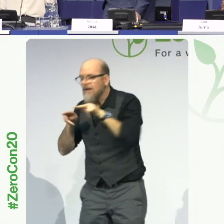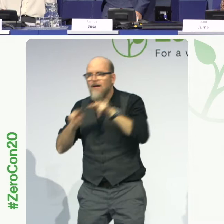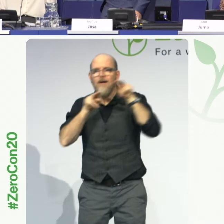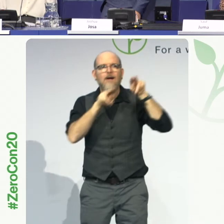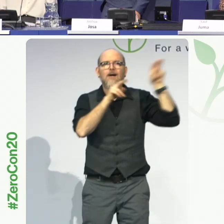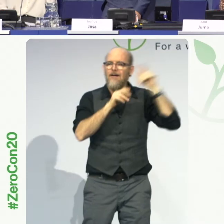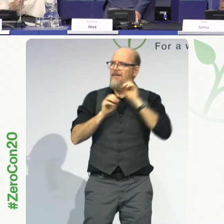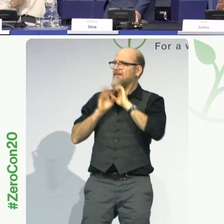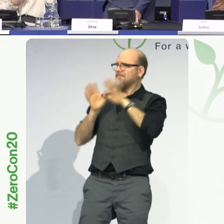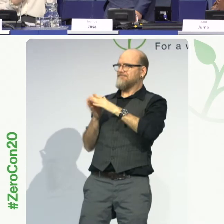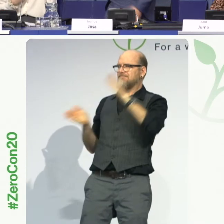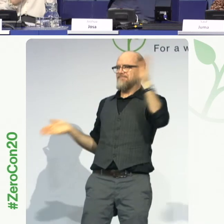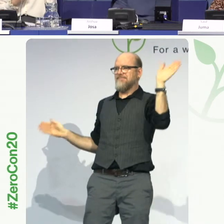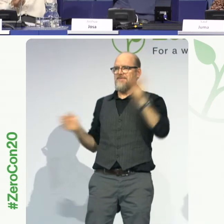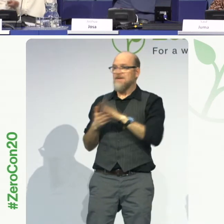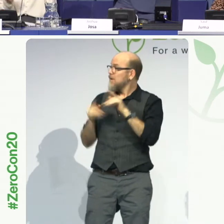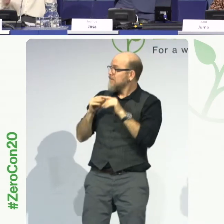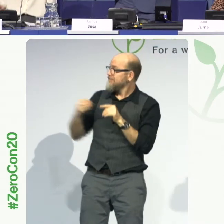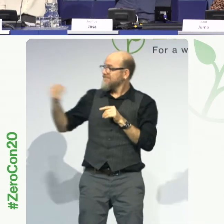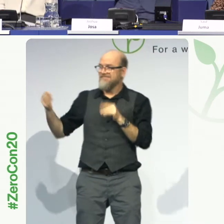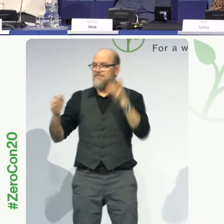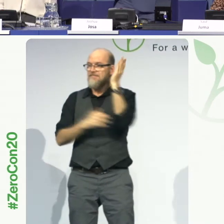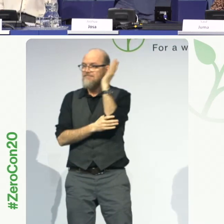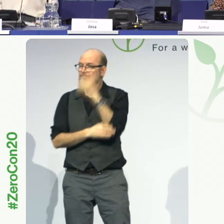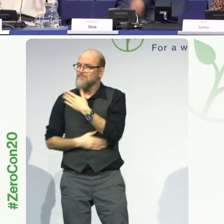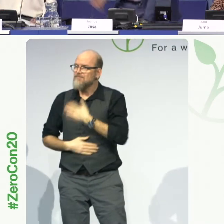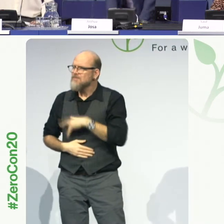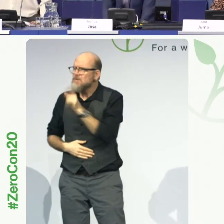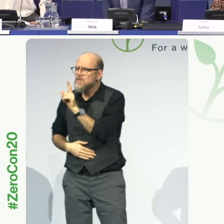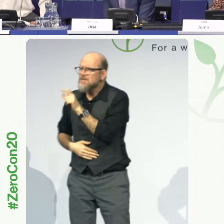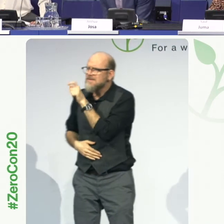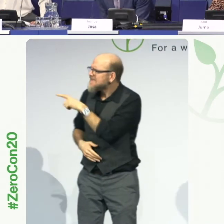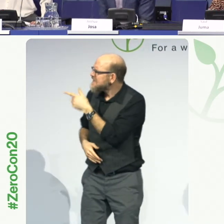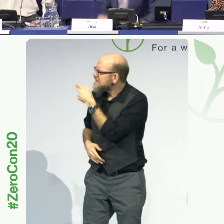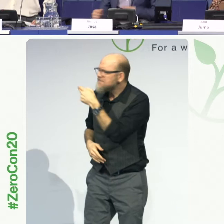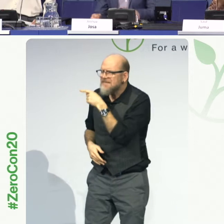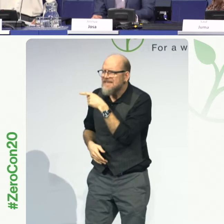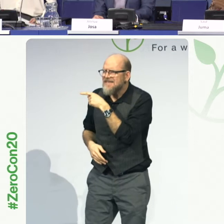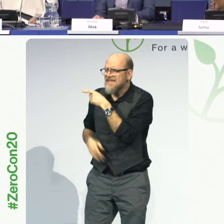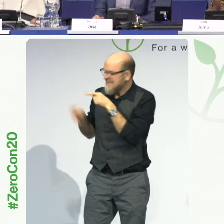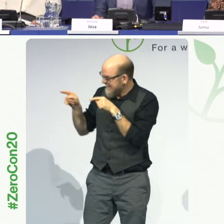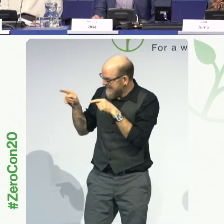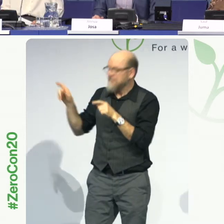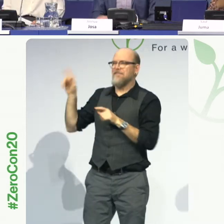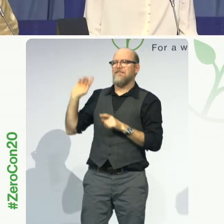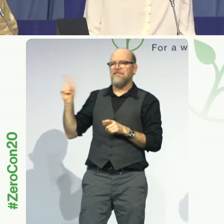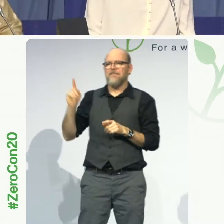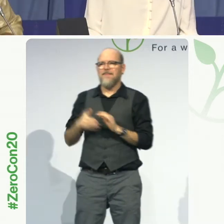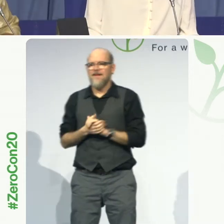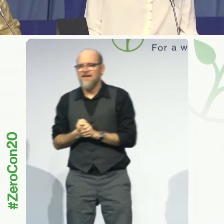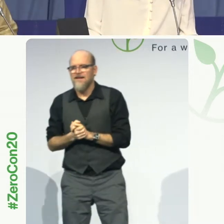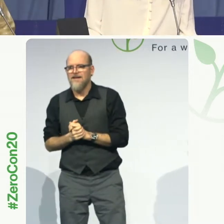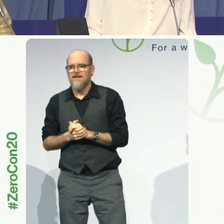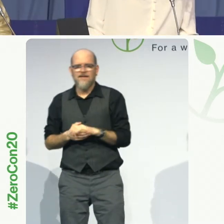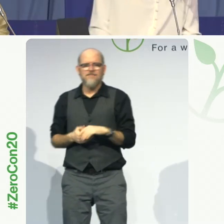presentation is going to be from the person immediately to my right, Cailin.